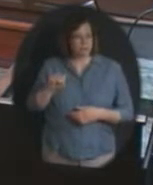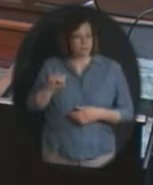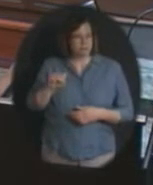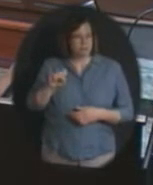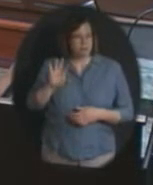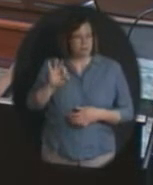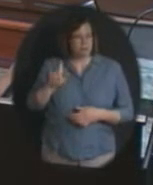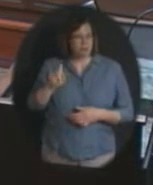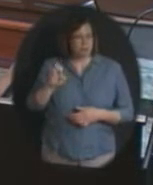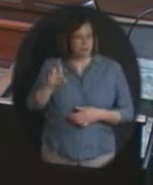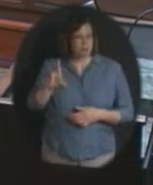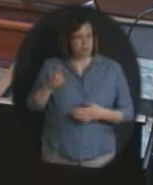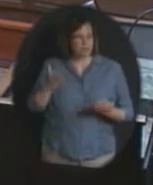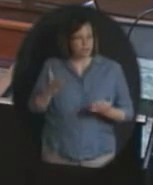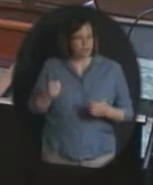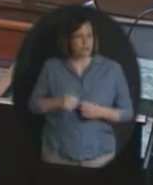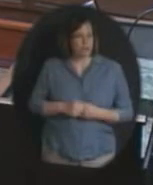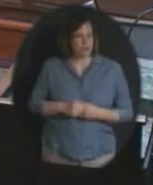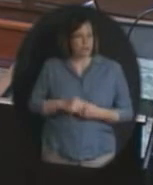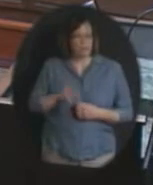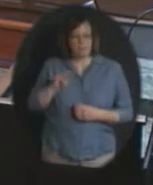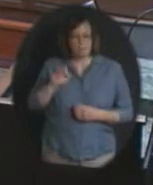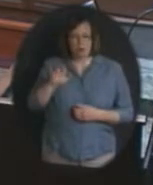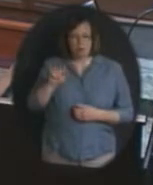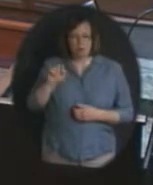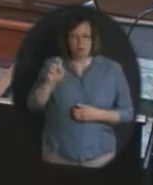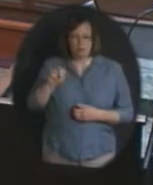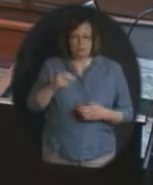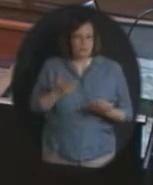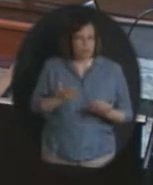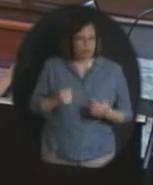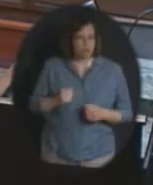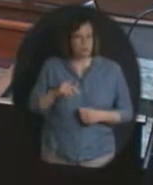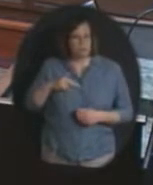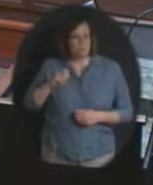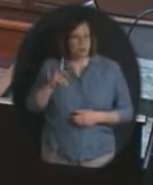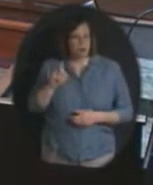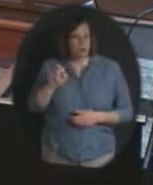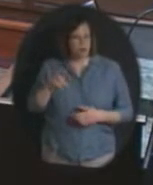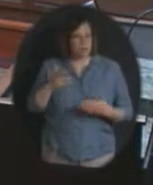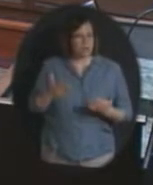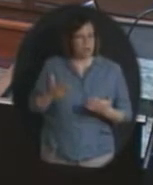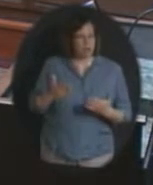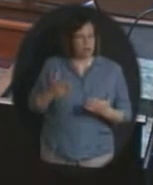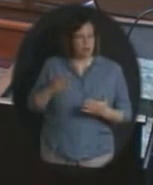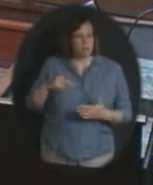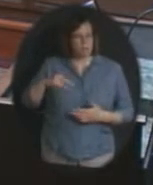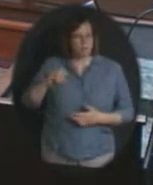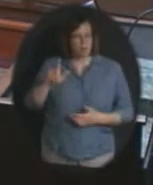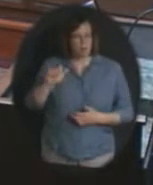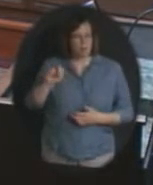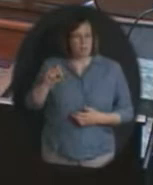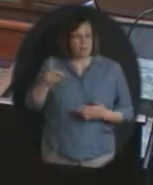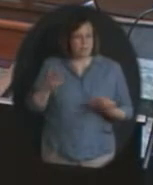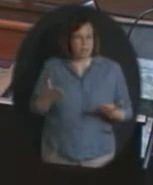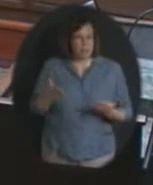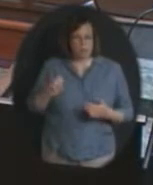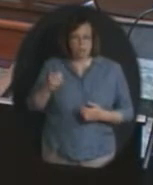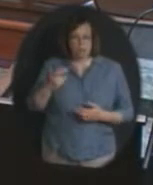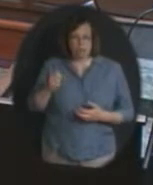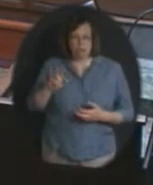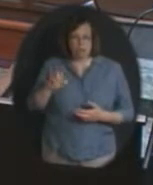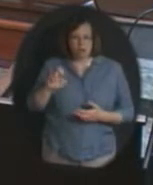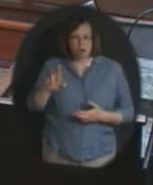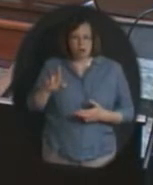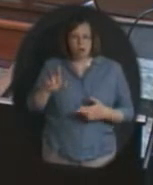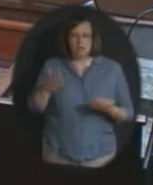Mrs. Felter. Present. Mrs. Martin. Here. Mr. Parker. Here. Mr. Poland. Here. Mr. Shear.